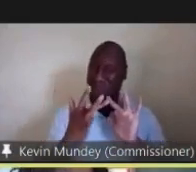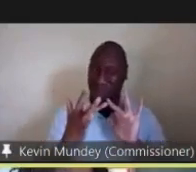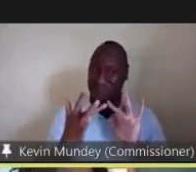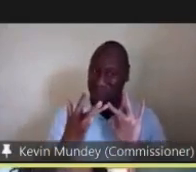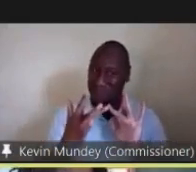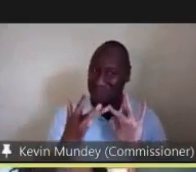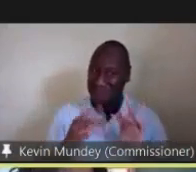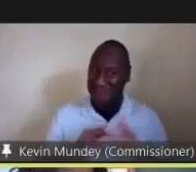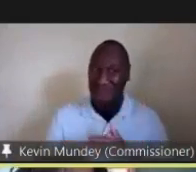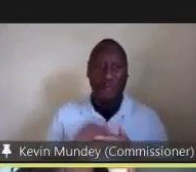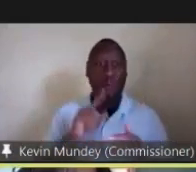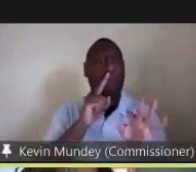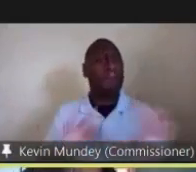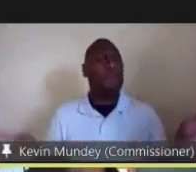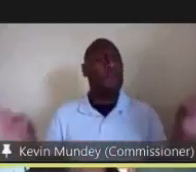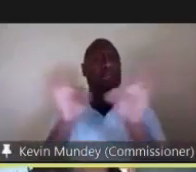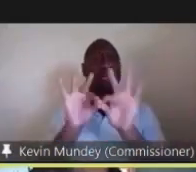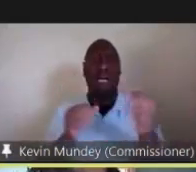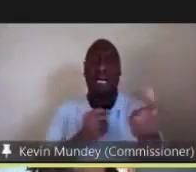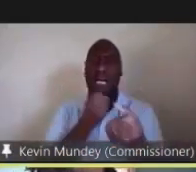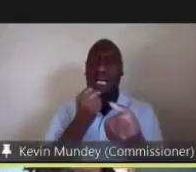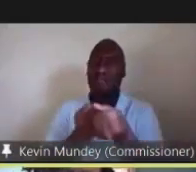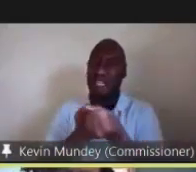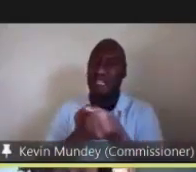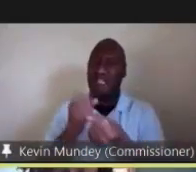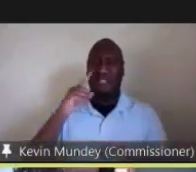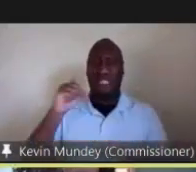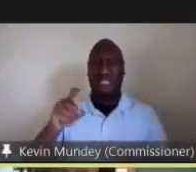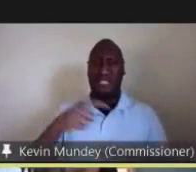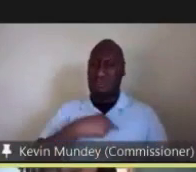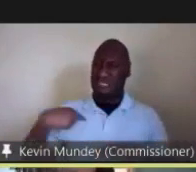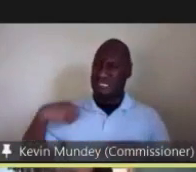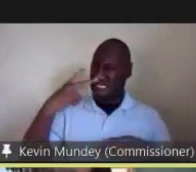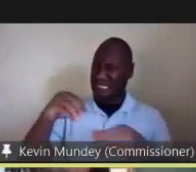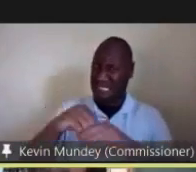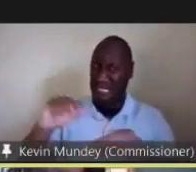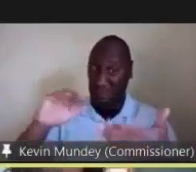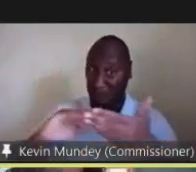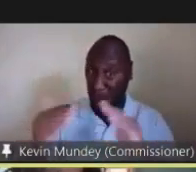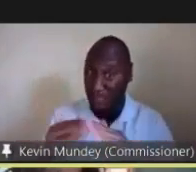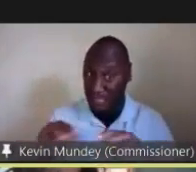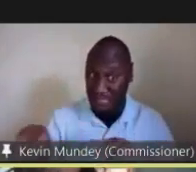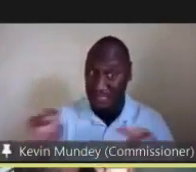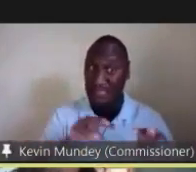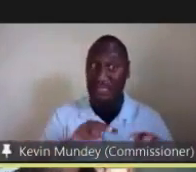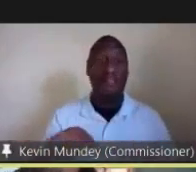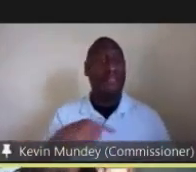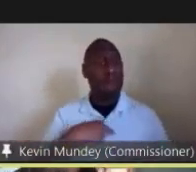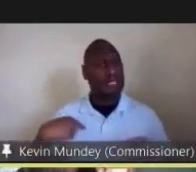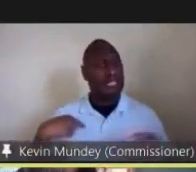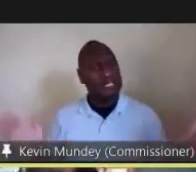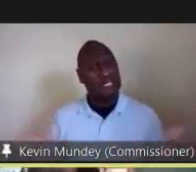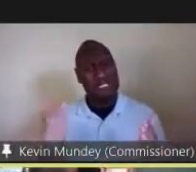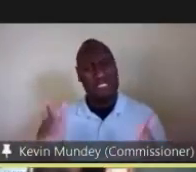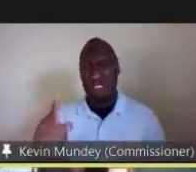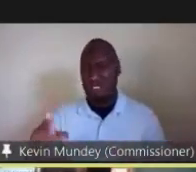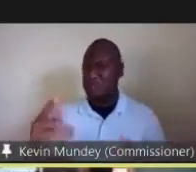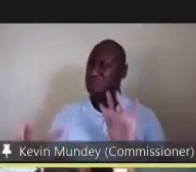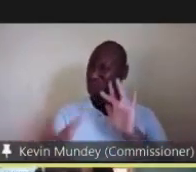our website to be informed of our upcoming meetings and events.